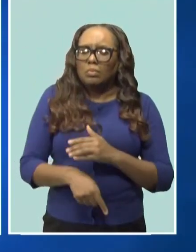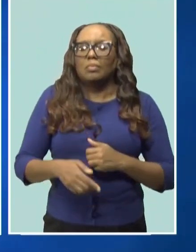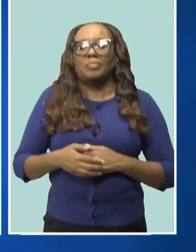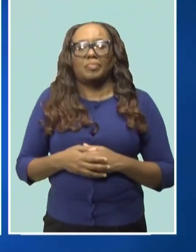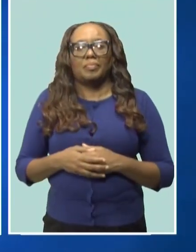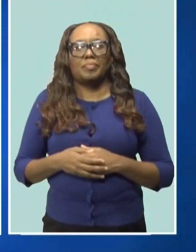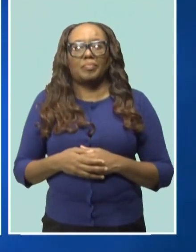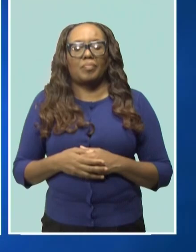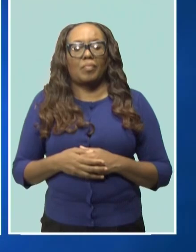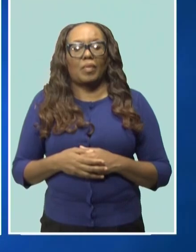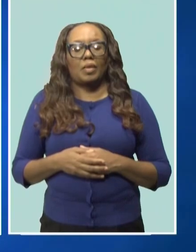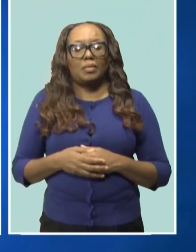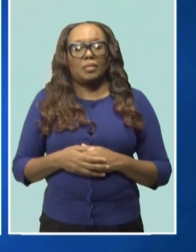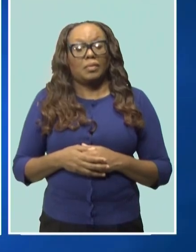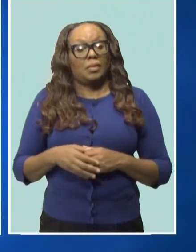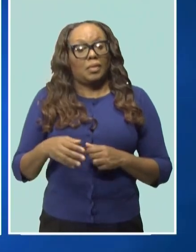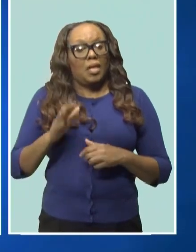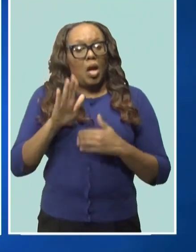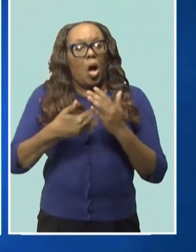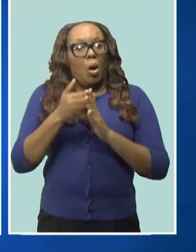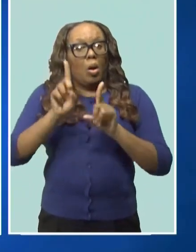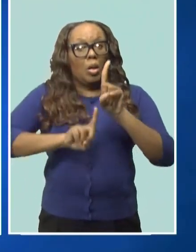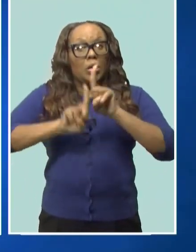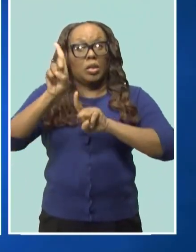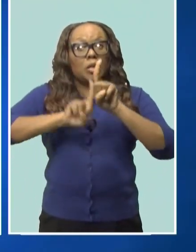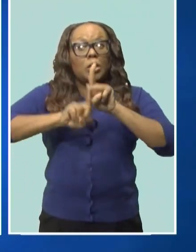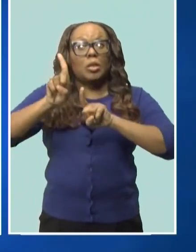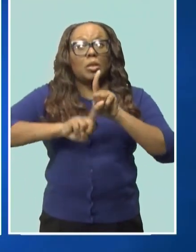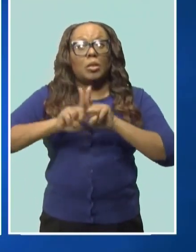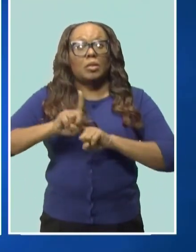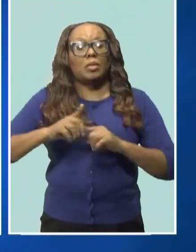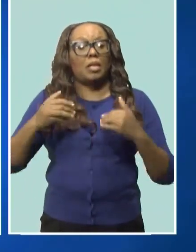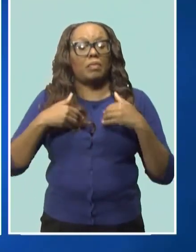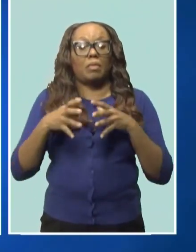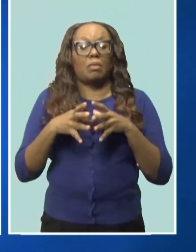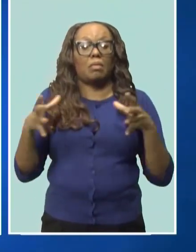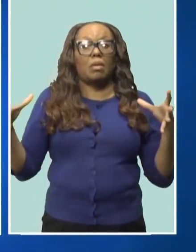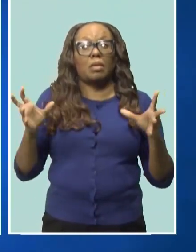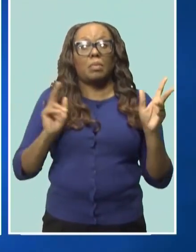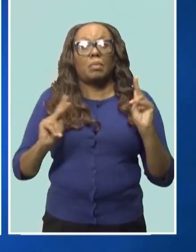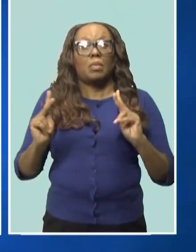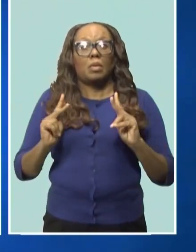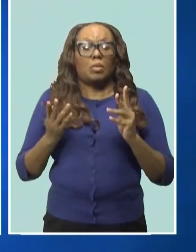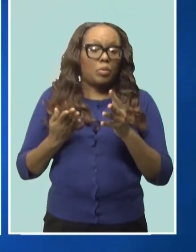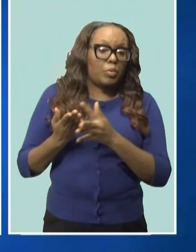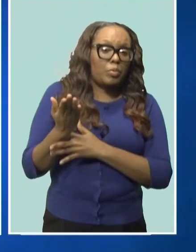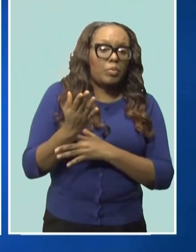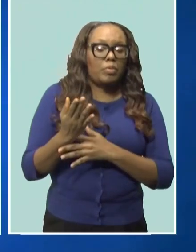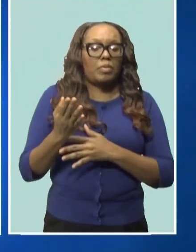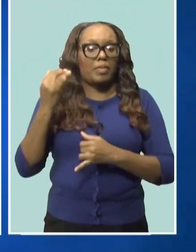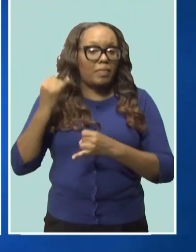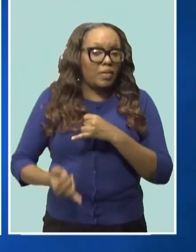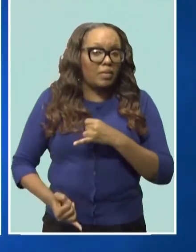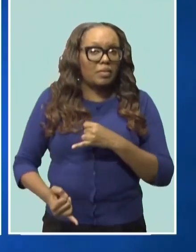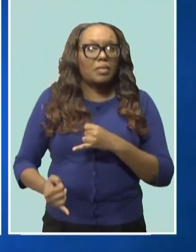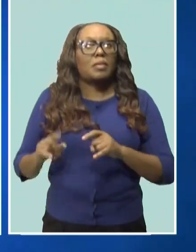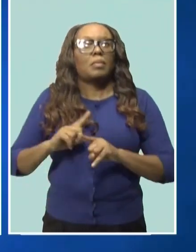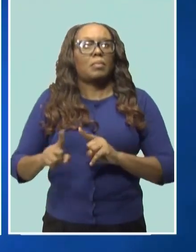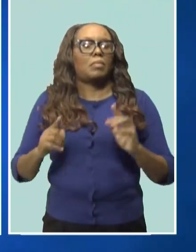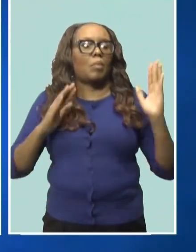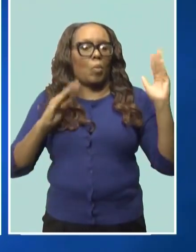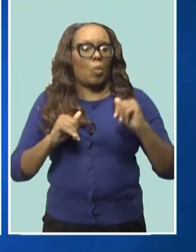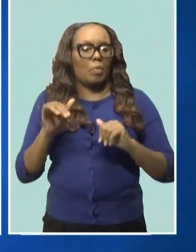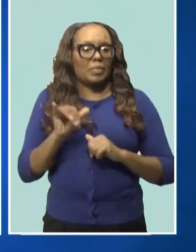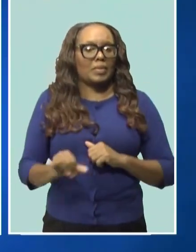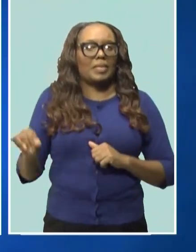All Stars Tent is known for producing a number of Pico de Pop finalists annually, and according to Rice, the intention is to do the